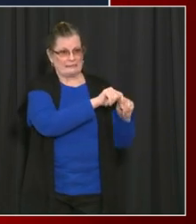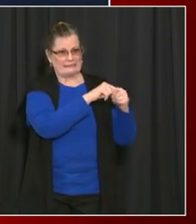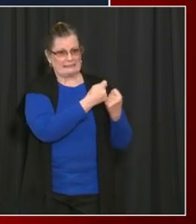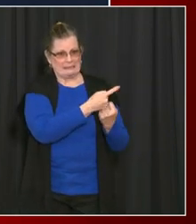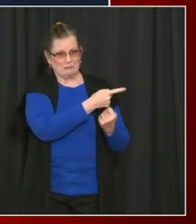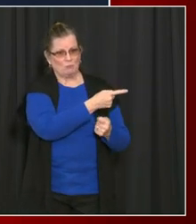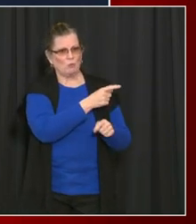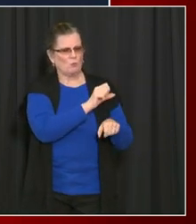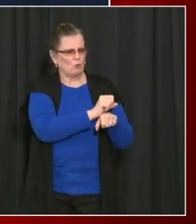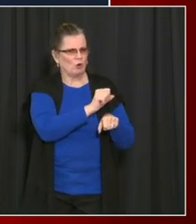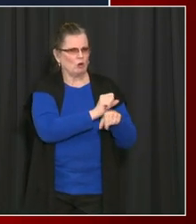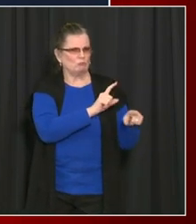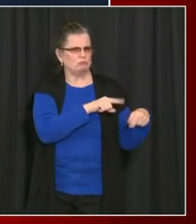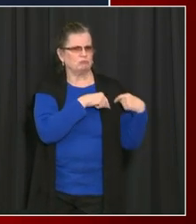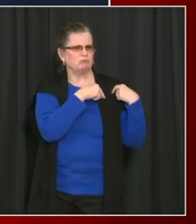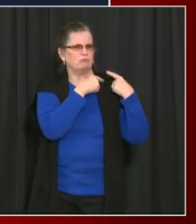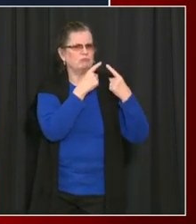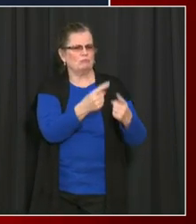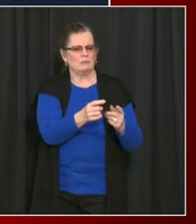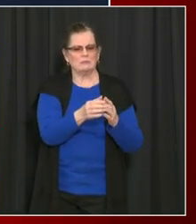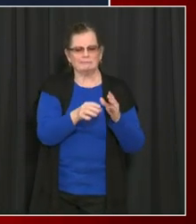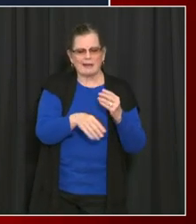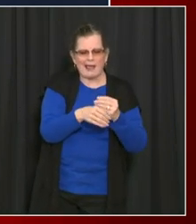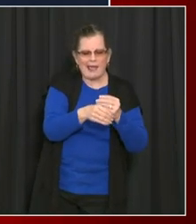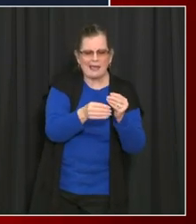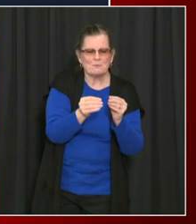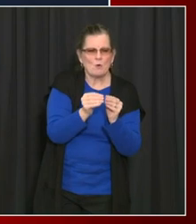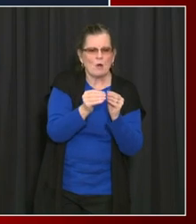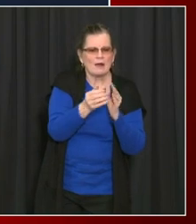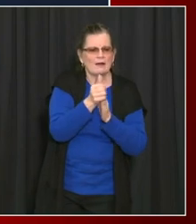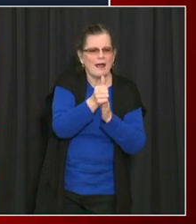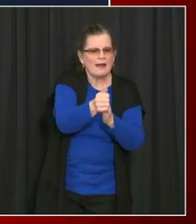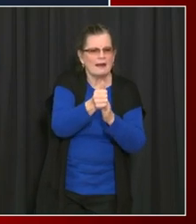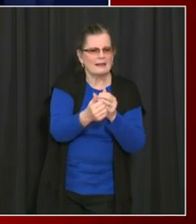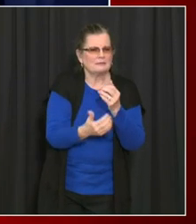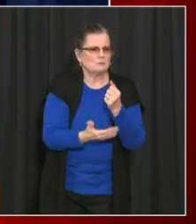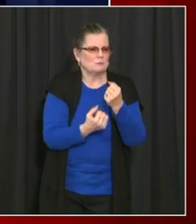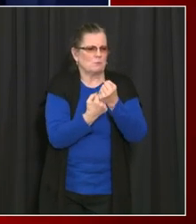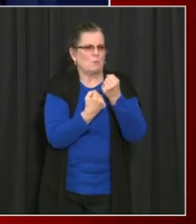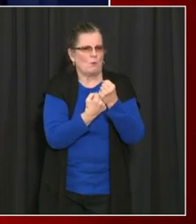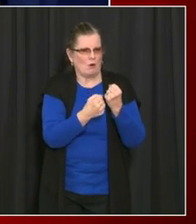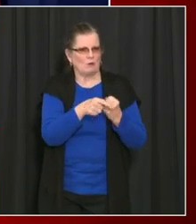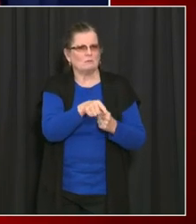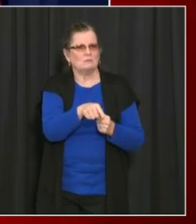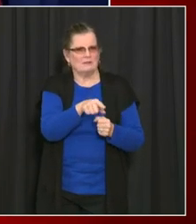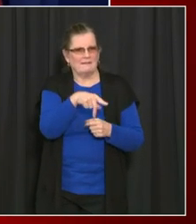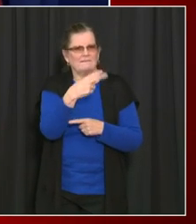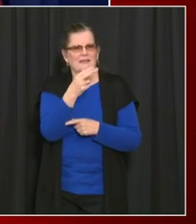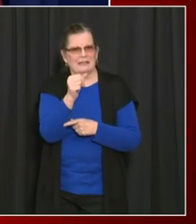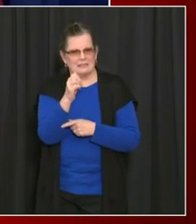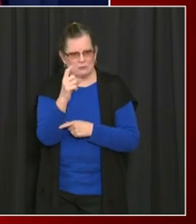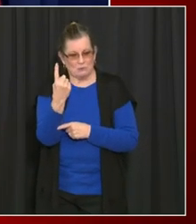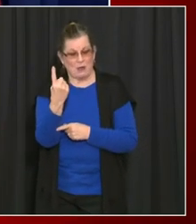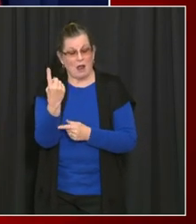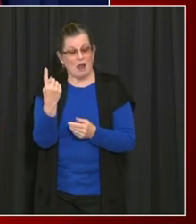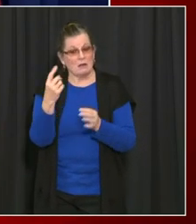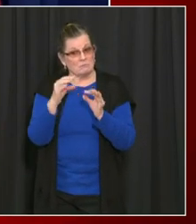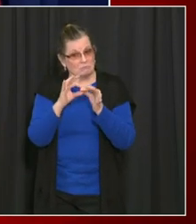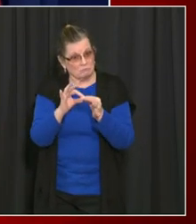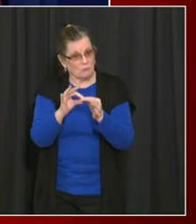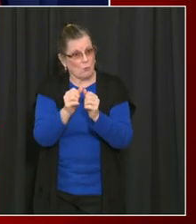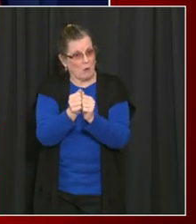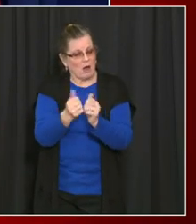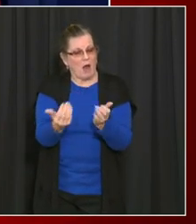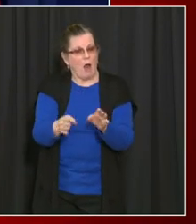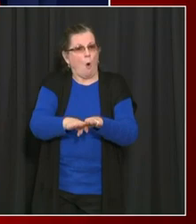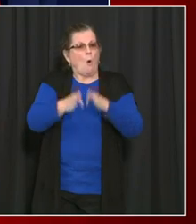working on additional guidance that relate to phase 1 reopening, including for barbershops and